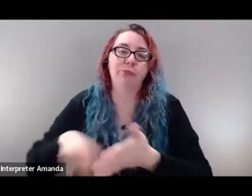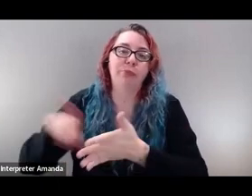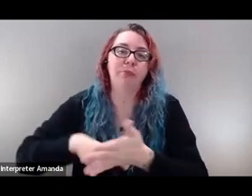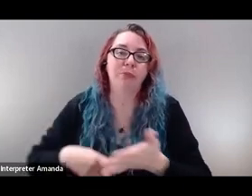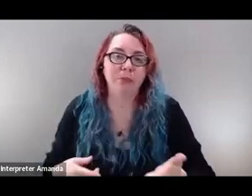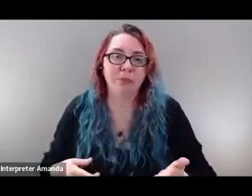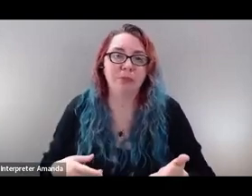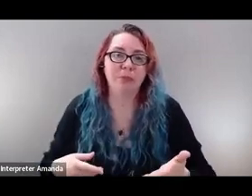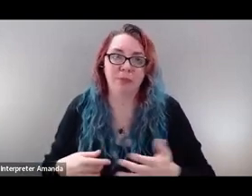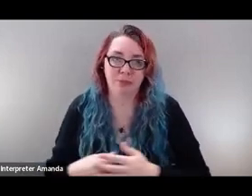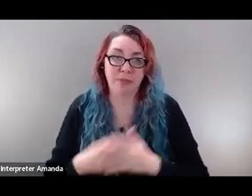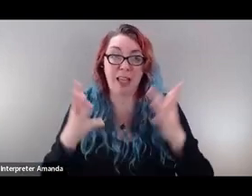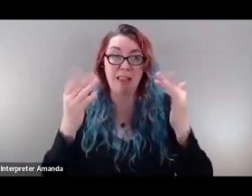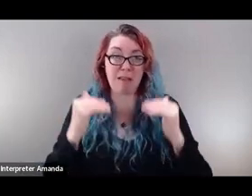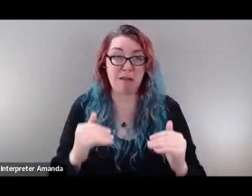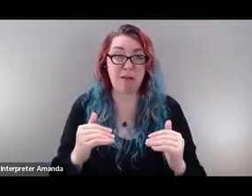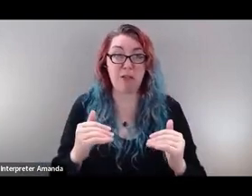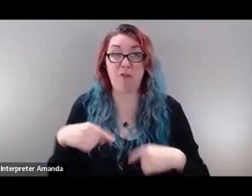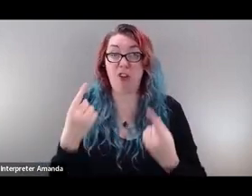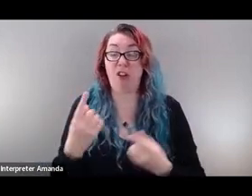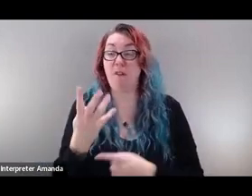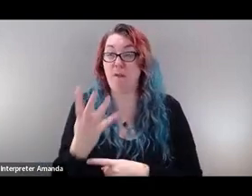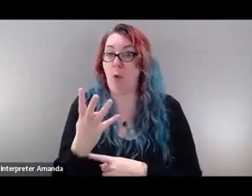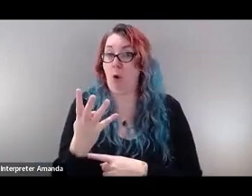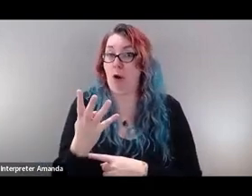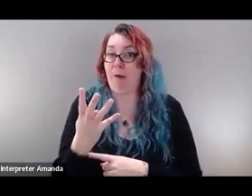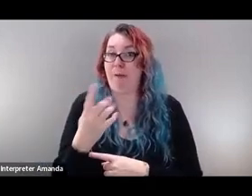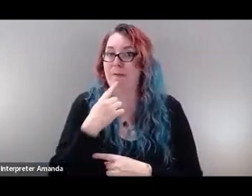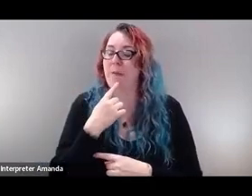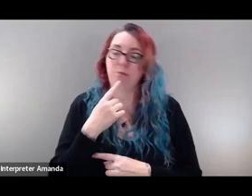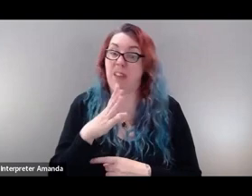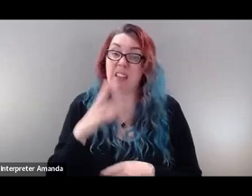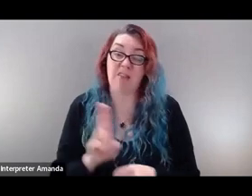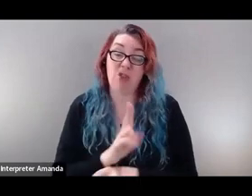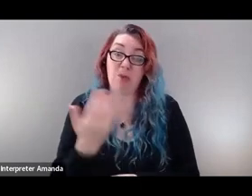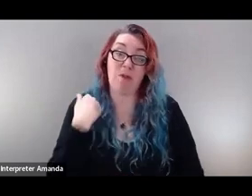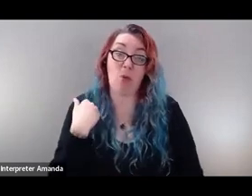who never used a digital initiative. So thanks very much.